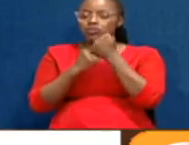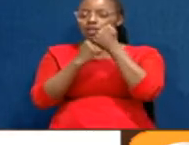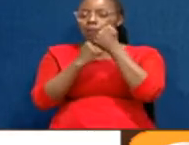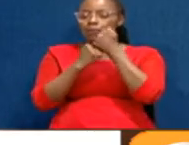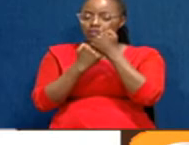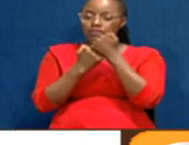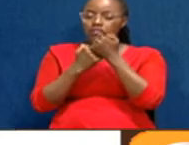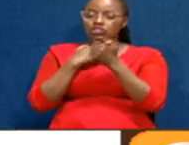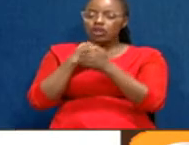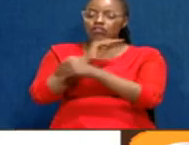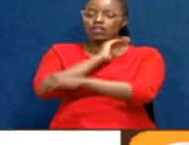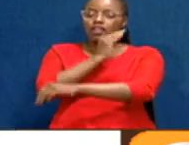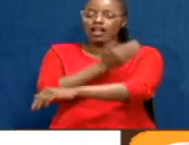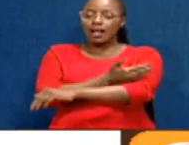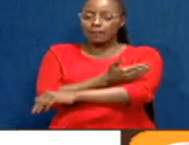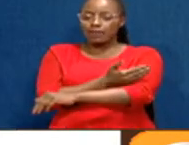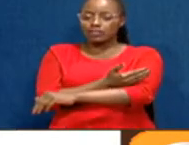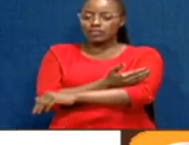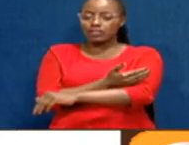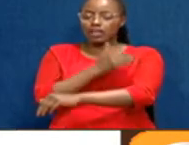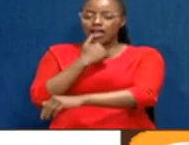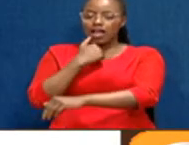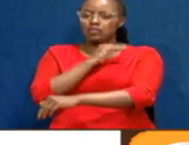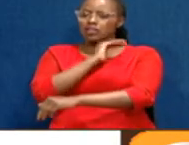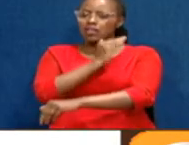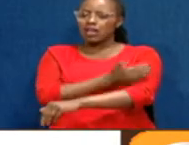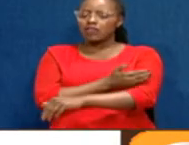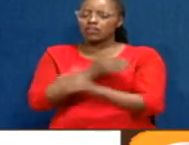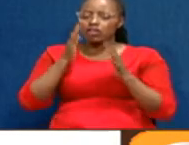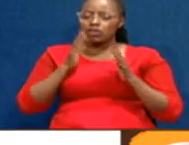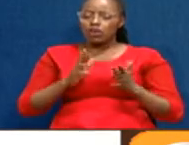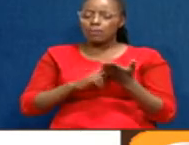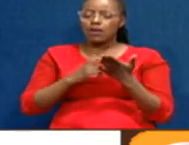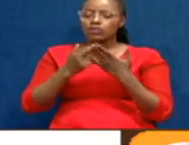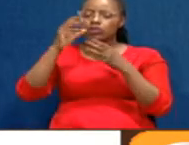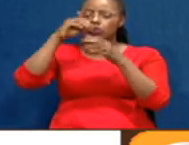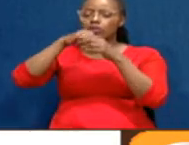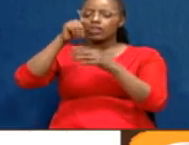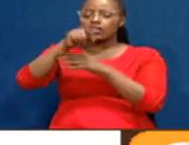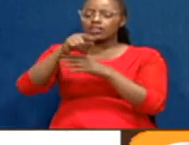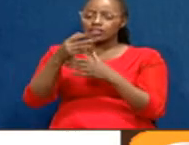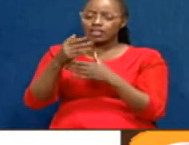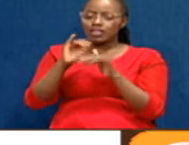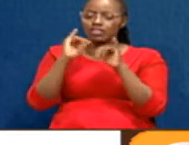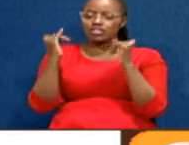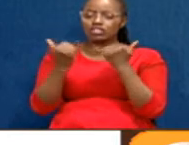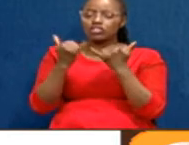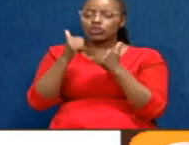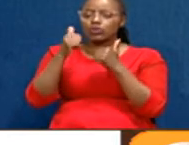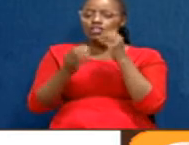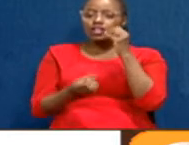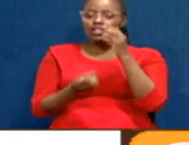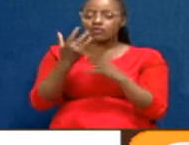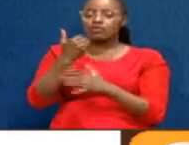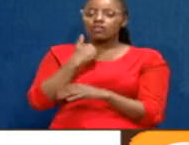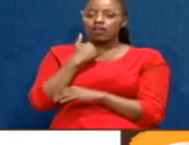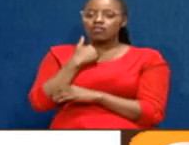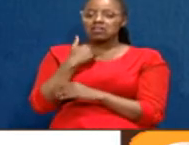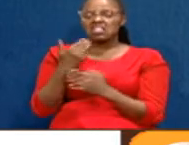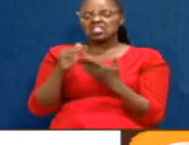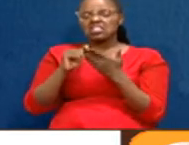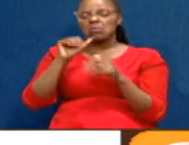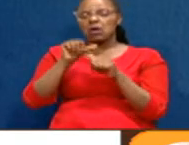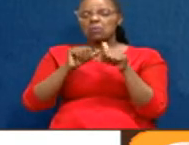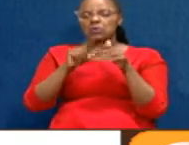terms of putting more capacity on the human resource within those institutions that have been created? So it is more or